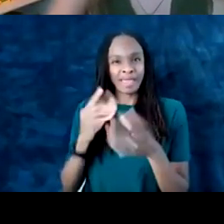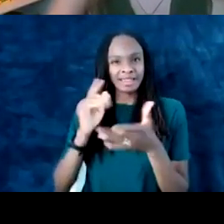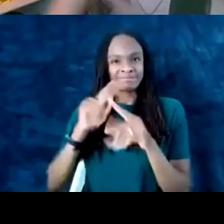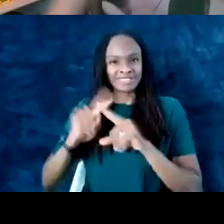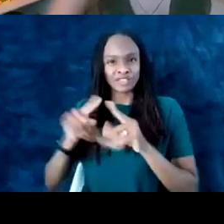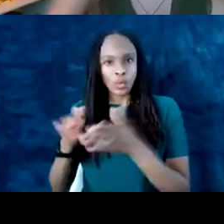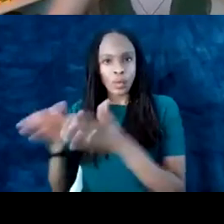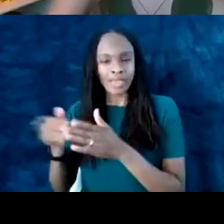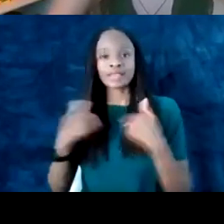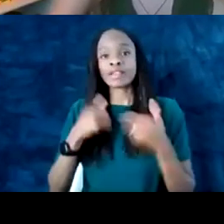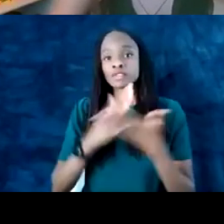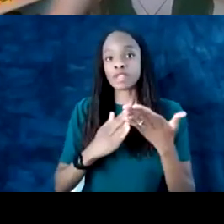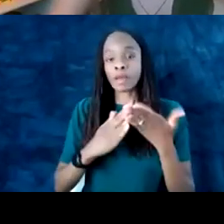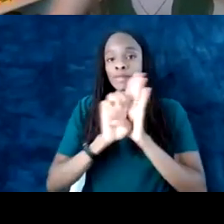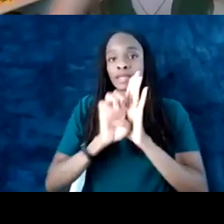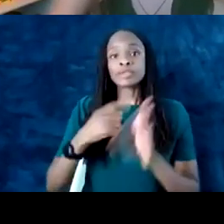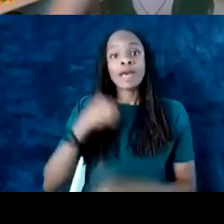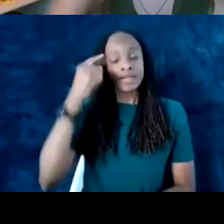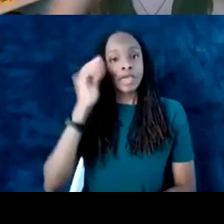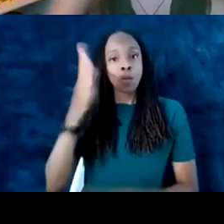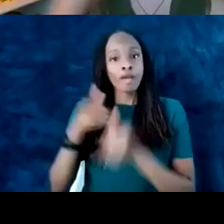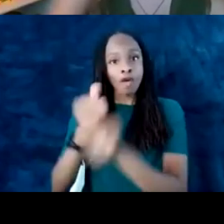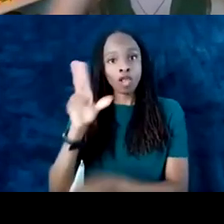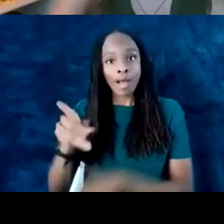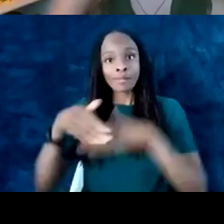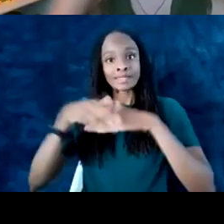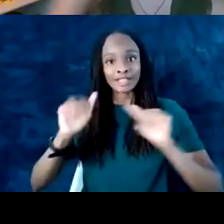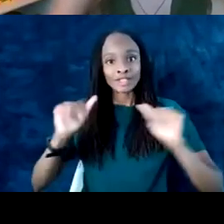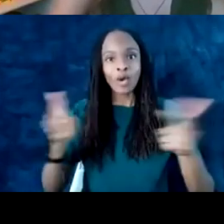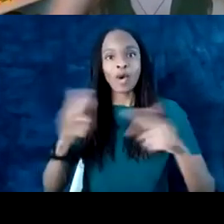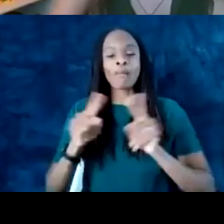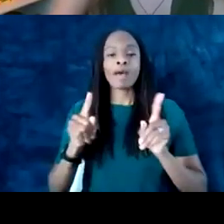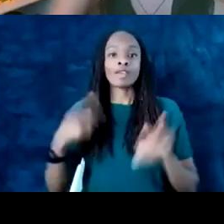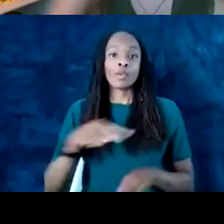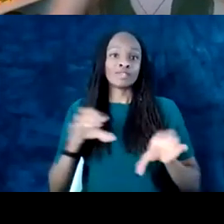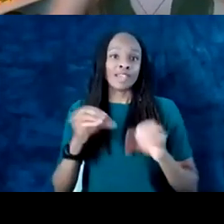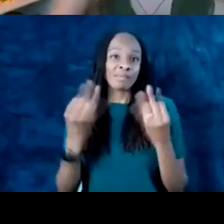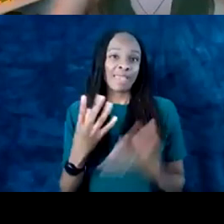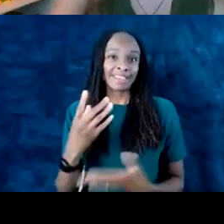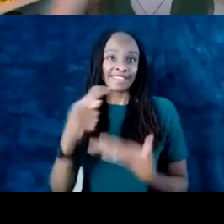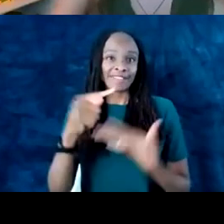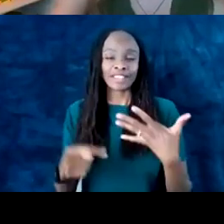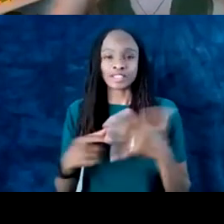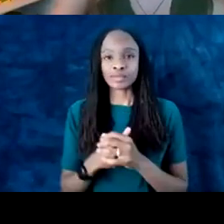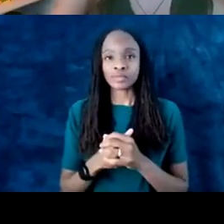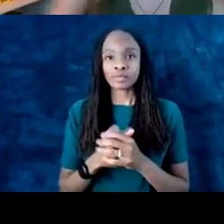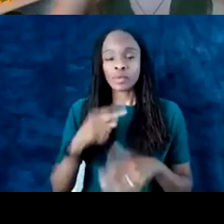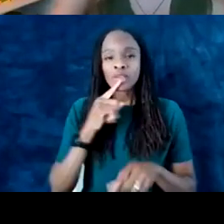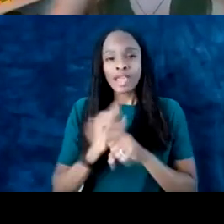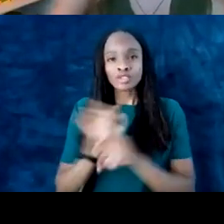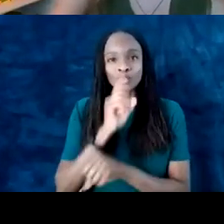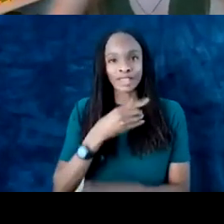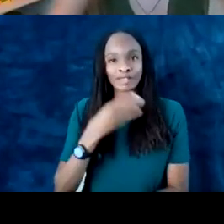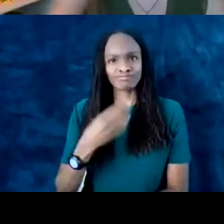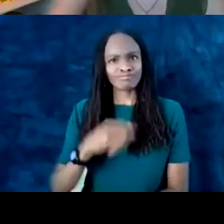there's some examples that I think that we'll follow up and send you all, but we've done a lot of these. We actually were very proud of the